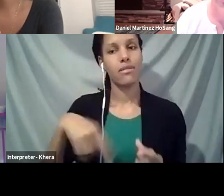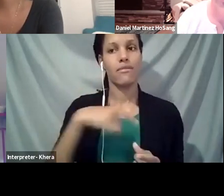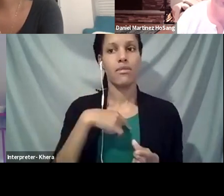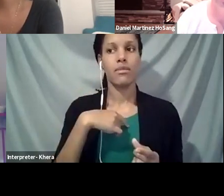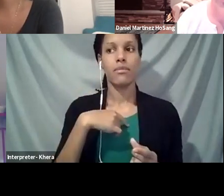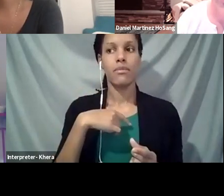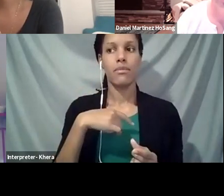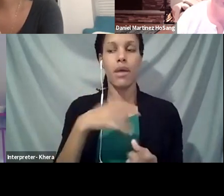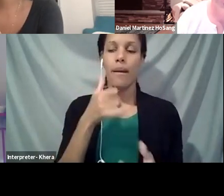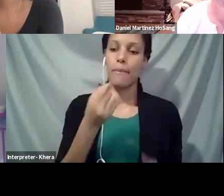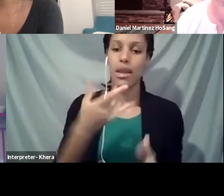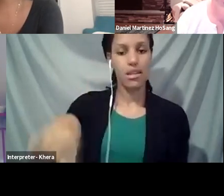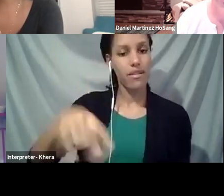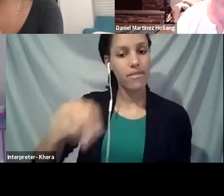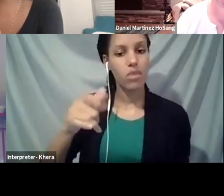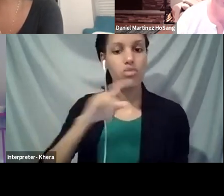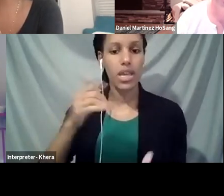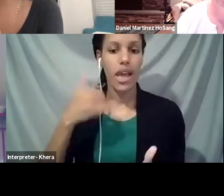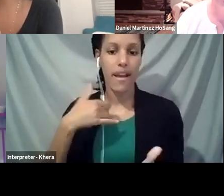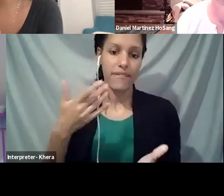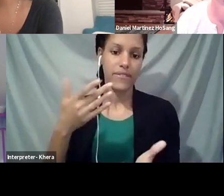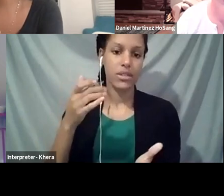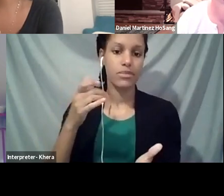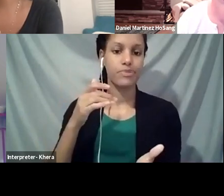have liberal views, to have anti-racist views, and to be